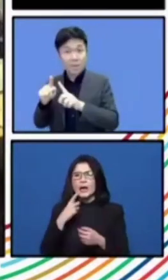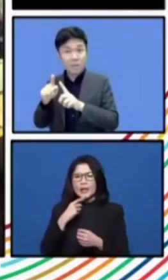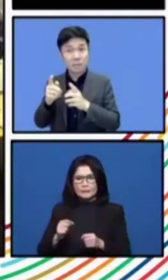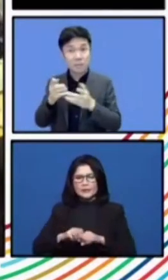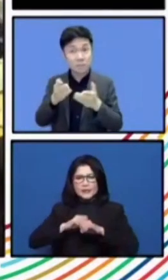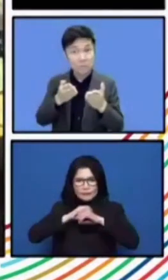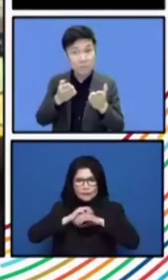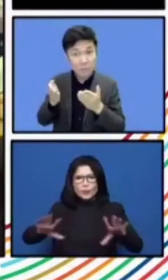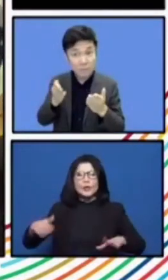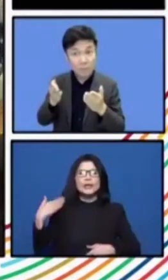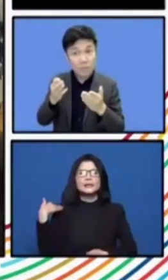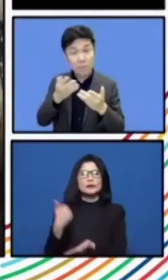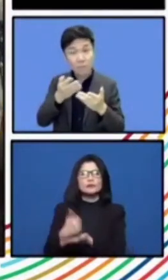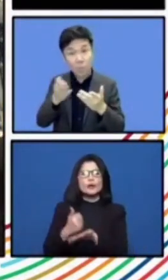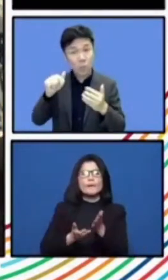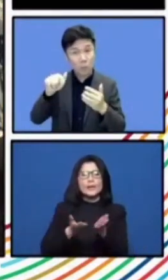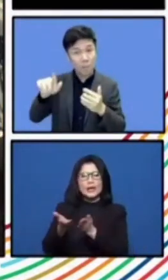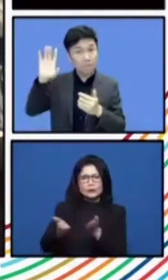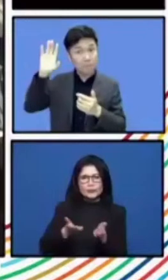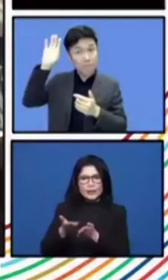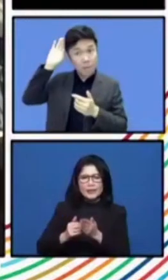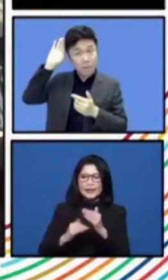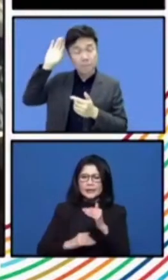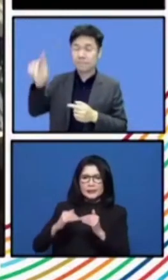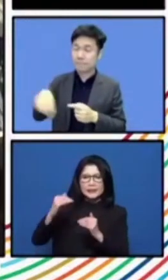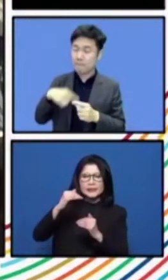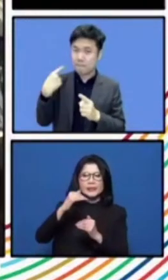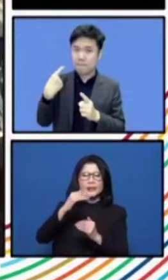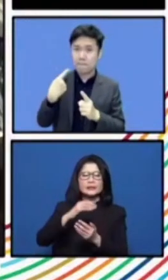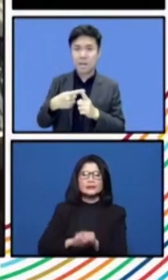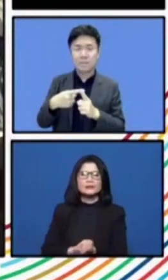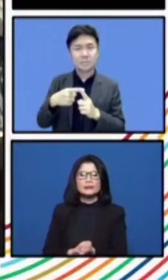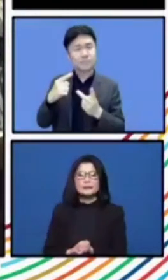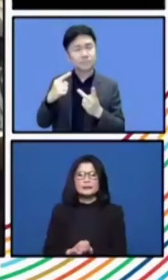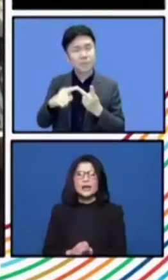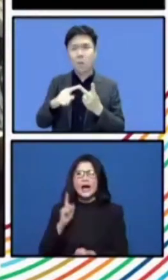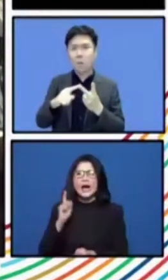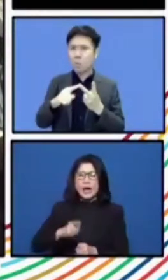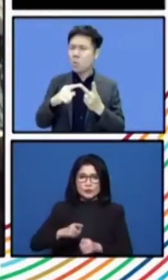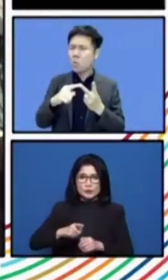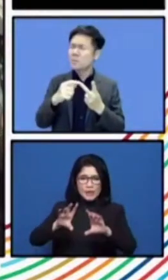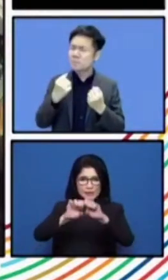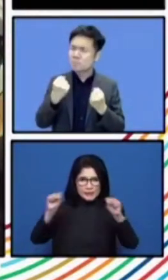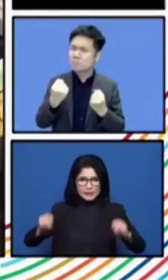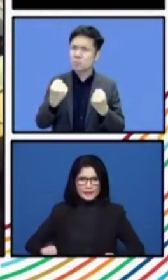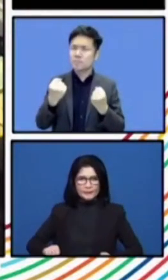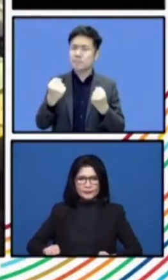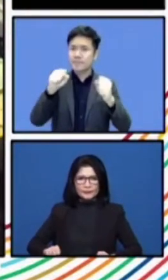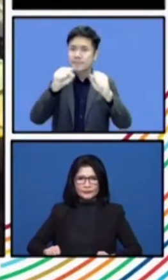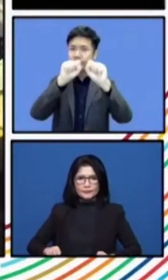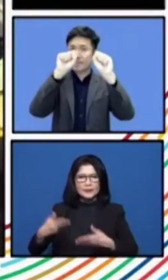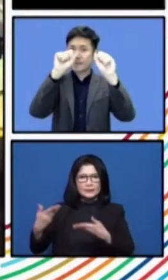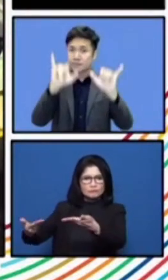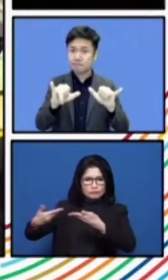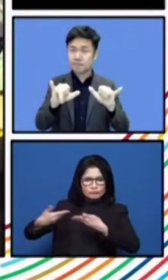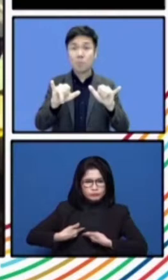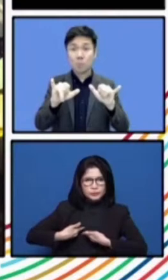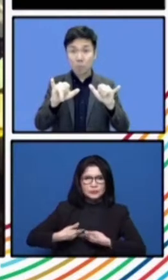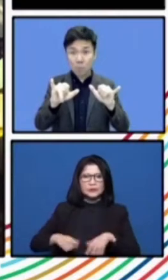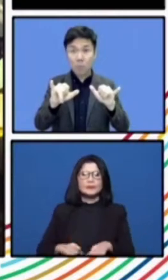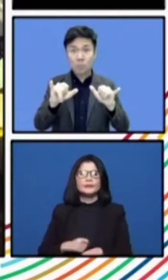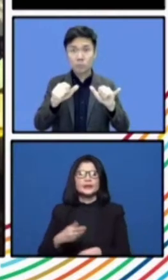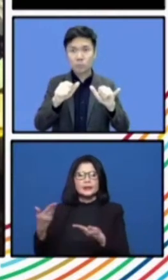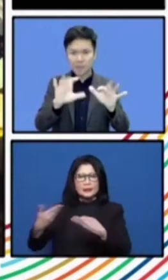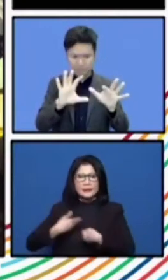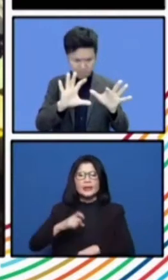levels rather it should be a system that would allow us to share responsibilities and strengthen collaboration